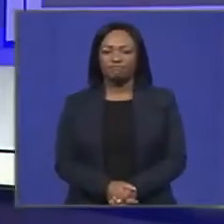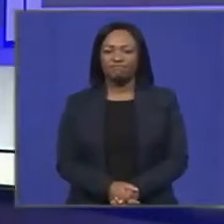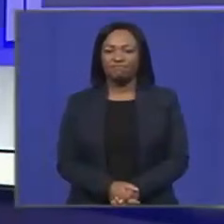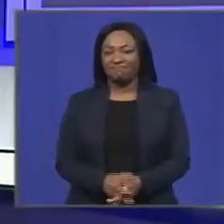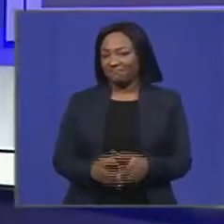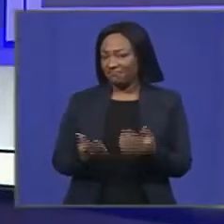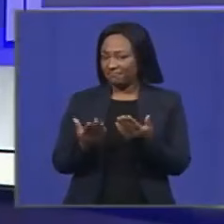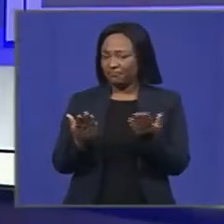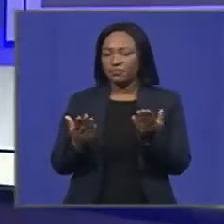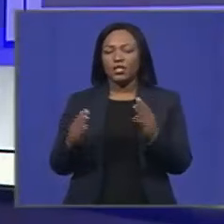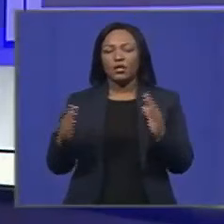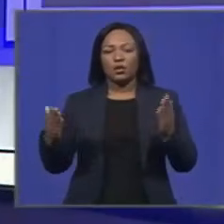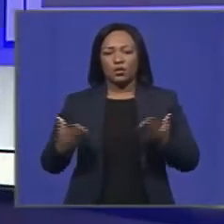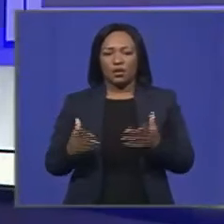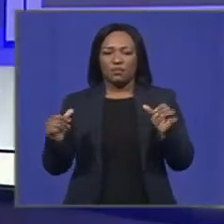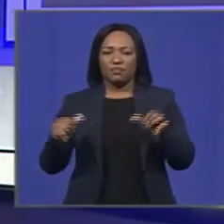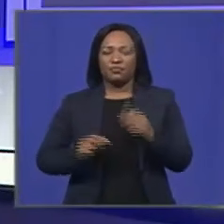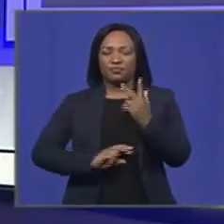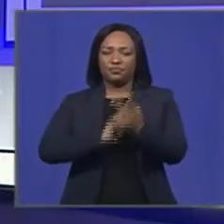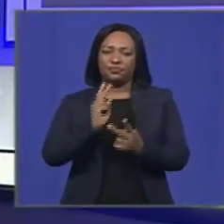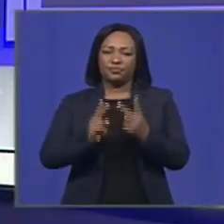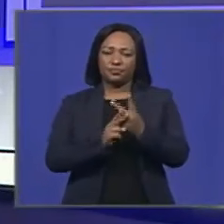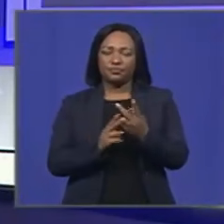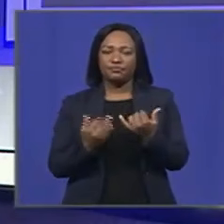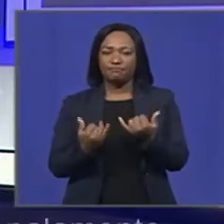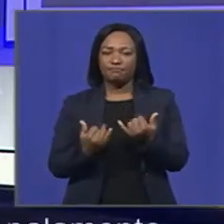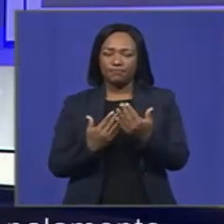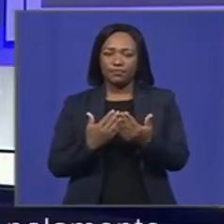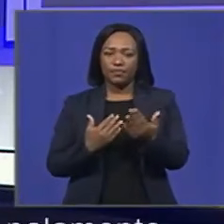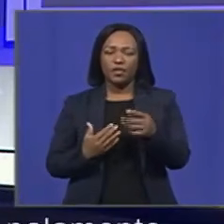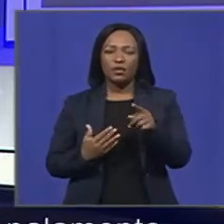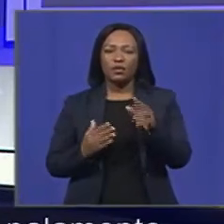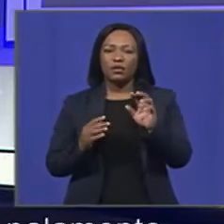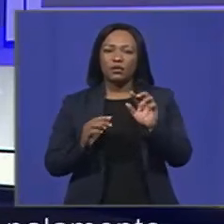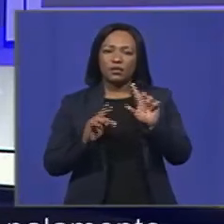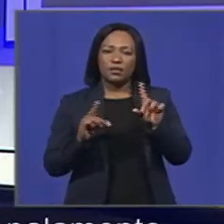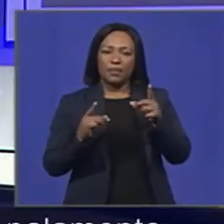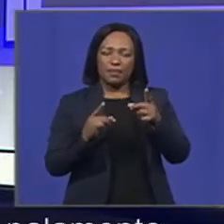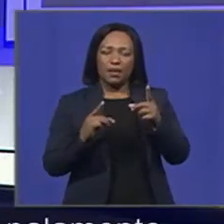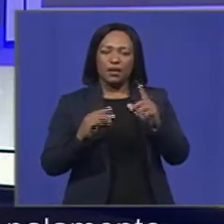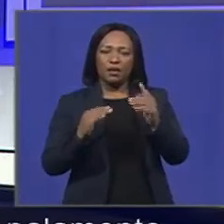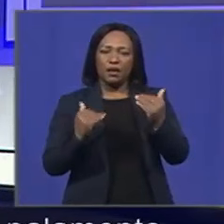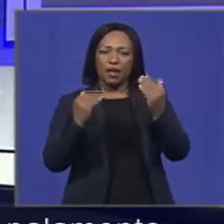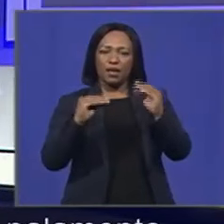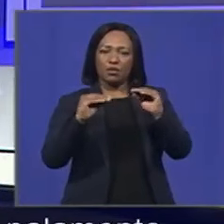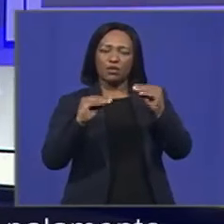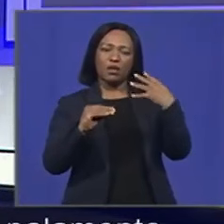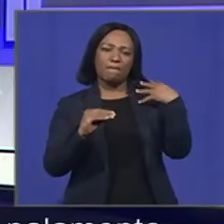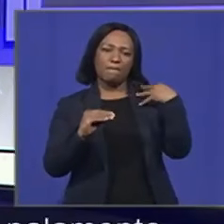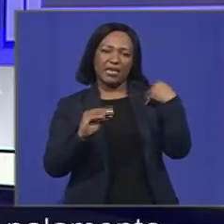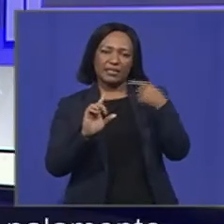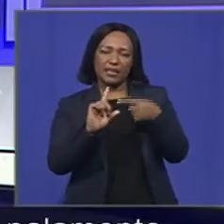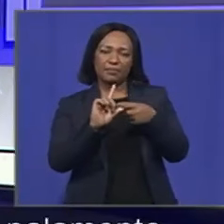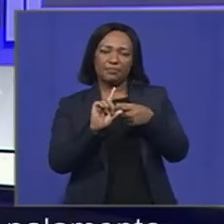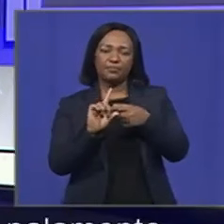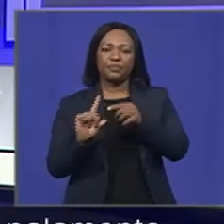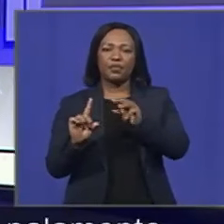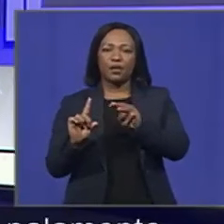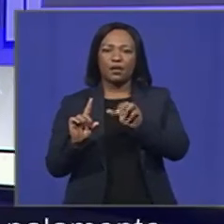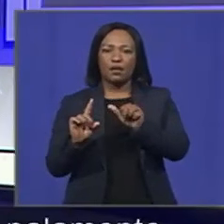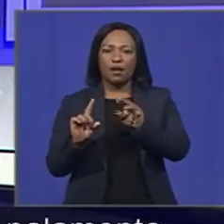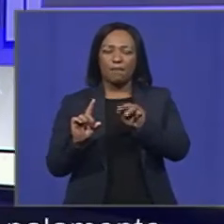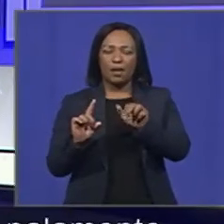Re boe gape re go amogela mogaetsho mo karolo ya bobedi mme re di tsweletse ka gore tona ya thuto ya motheo Buti Manamela o gateletse fa sa laela ditokololo tsa